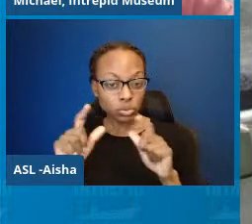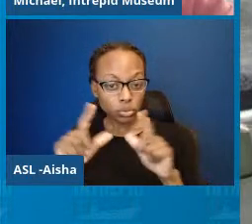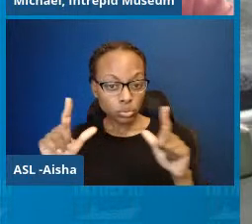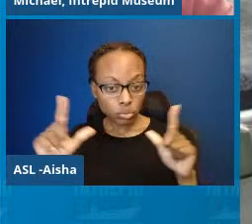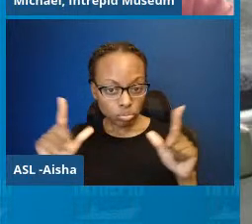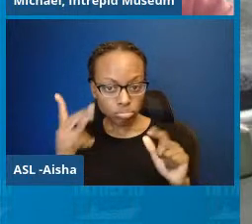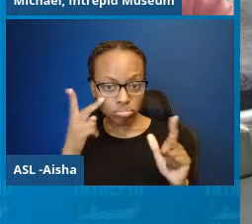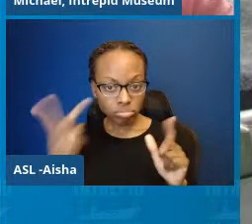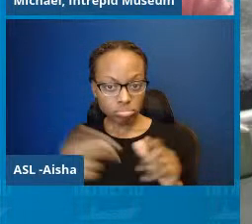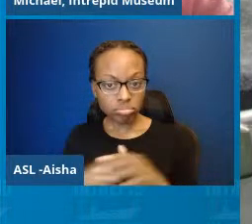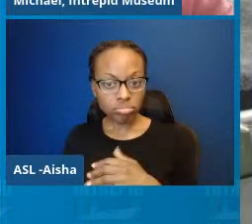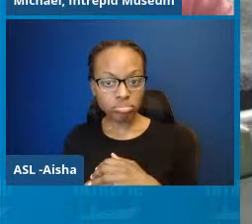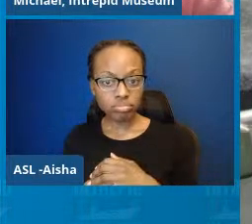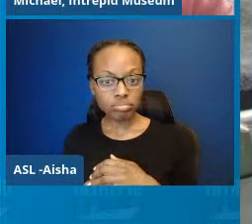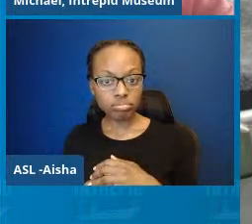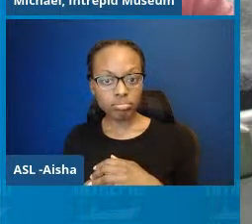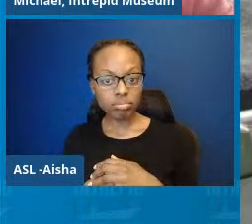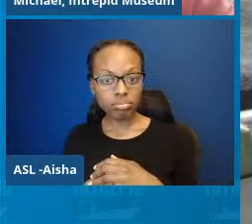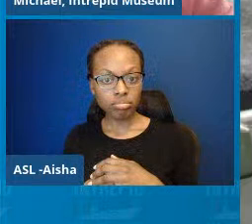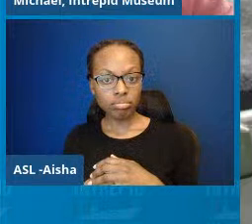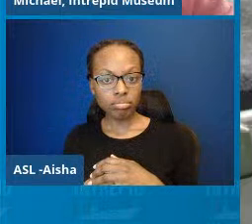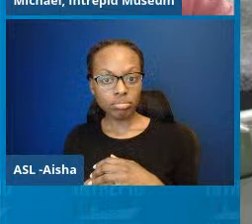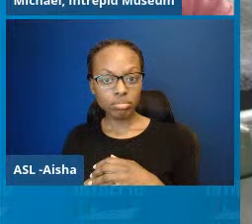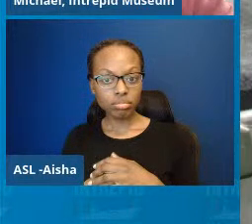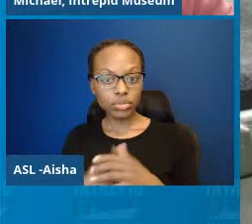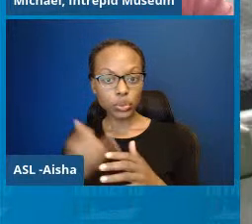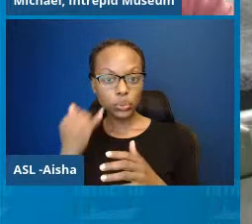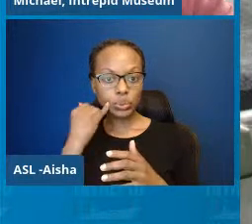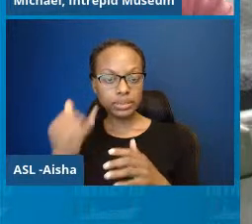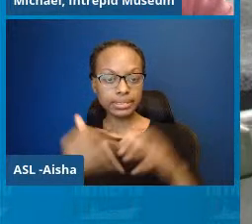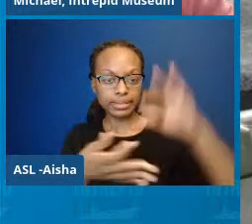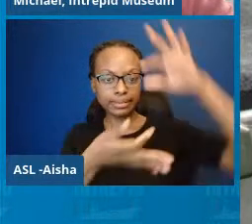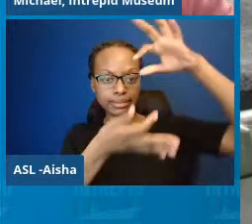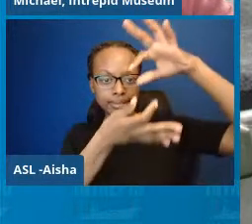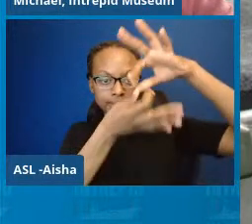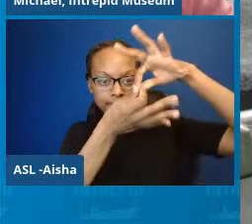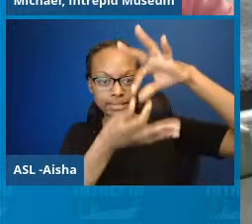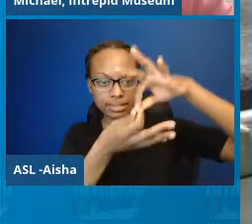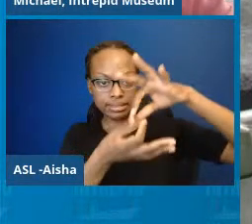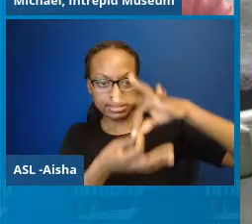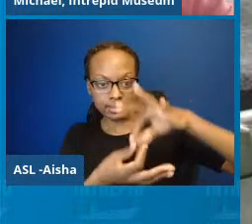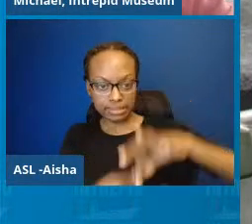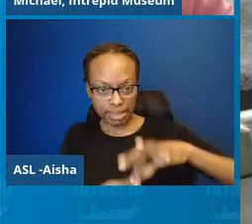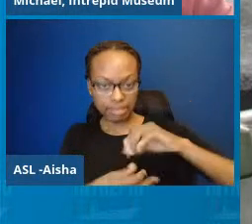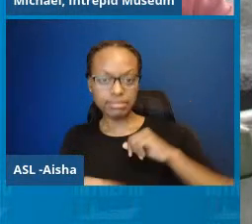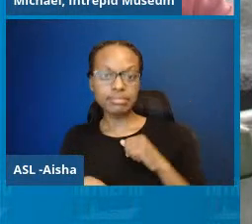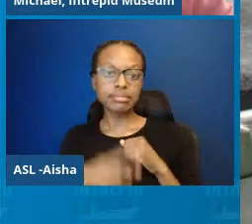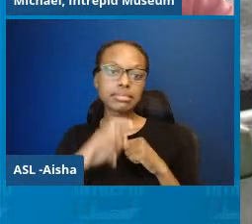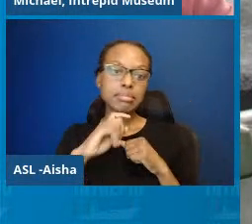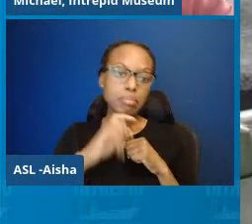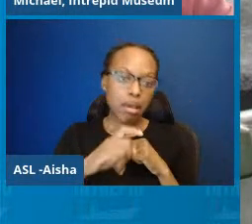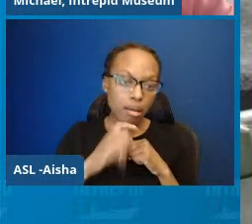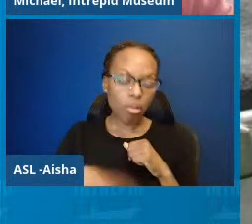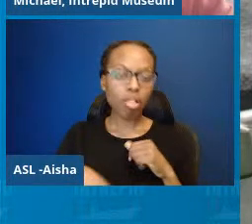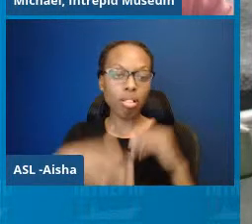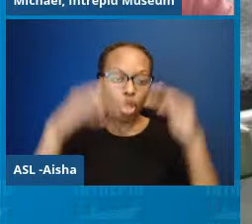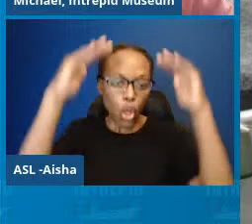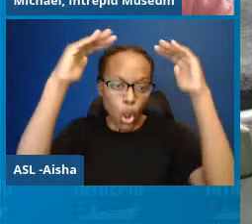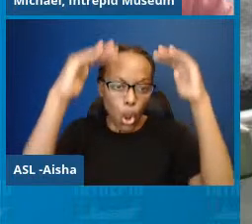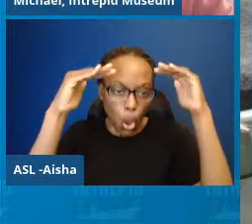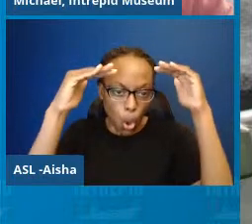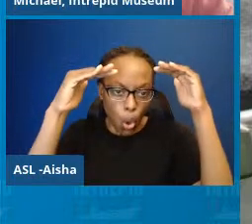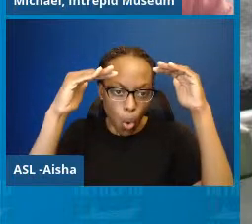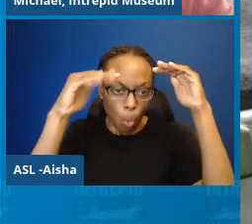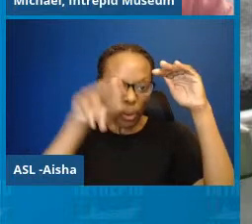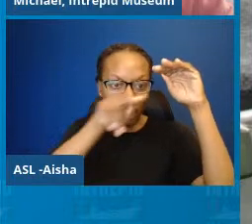bit, you will see chains, lots of metal, low ceiling, and